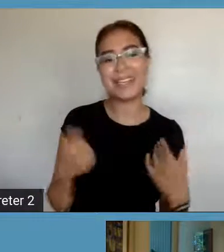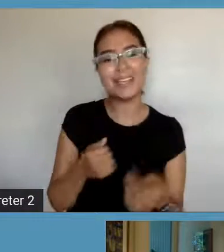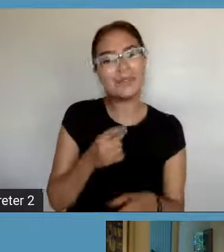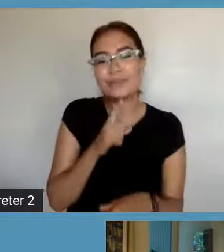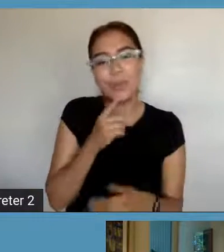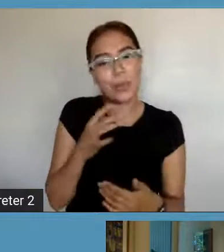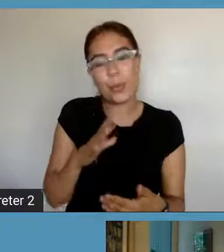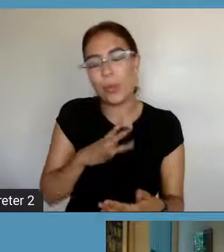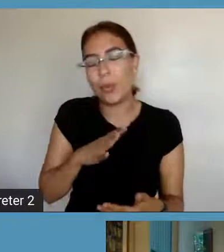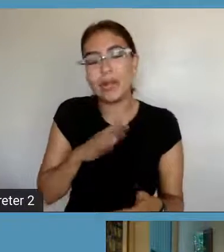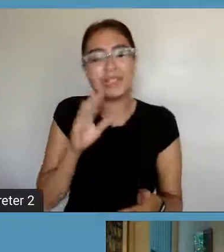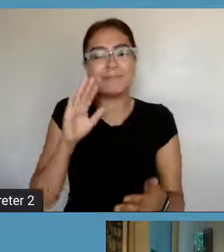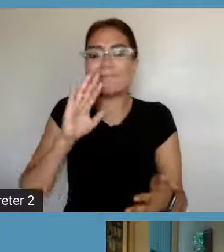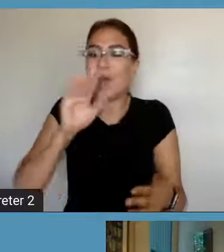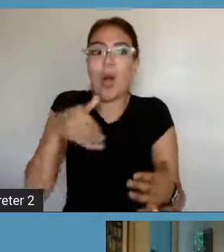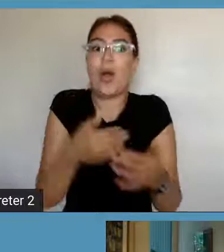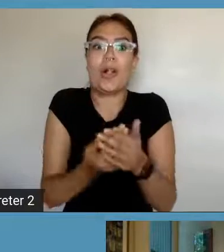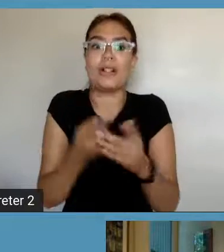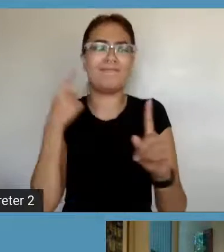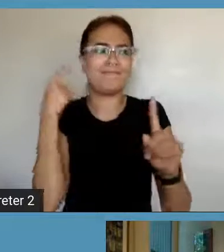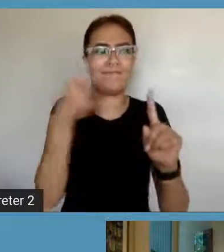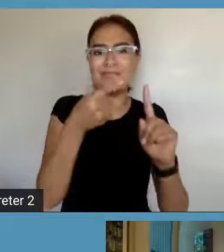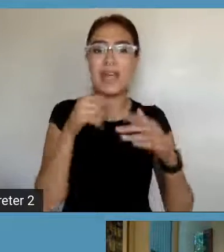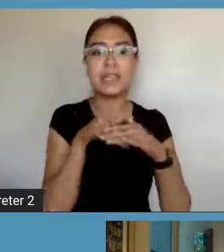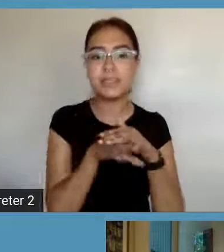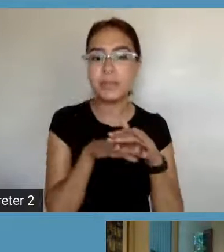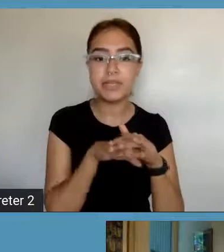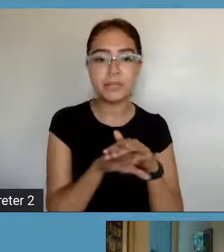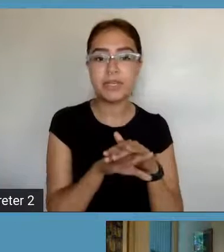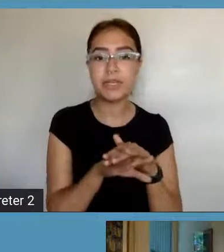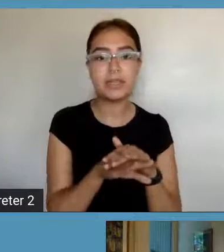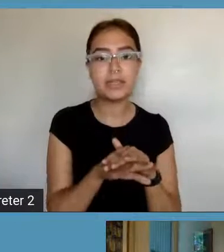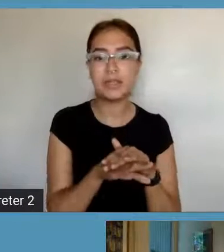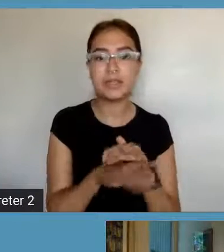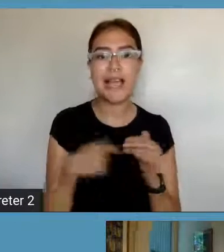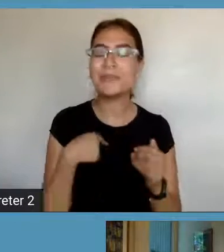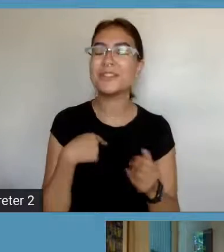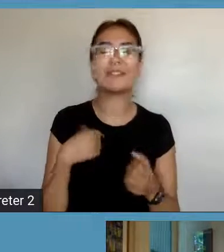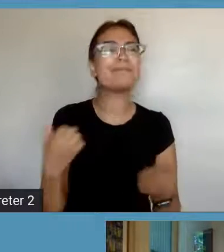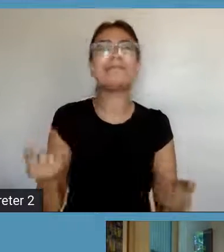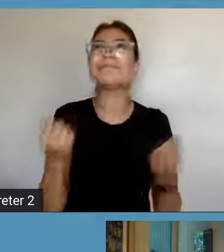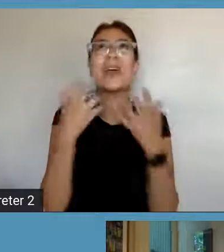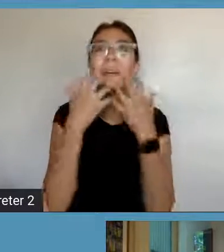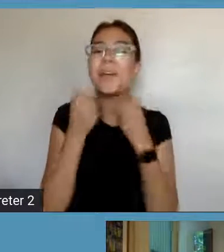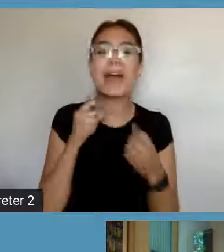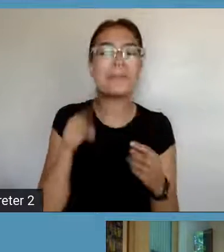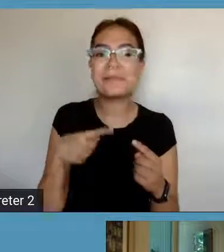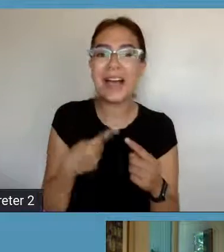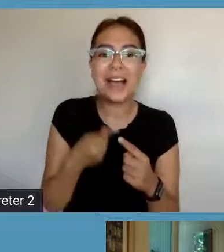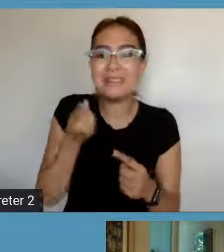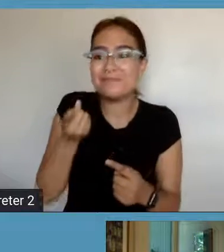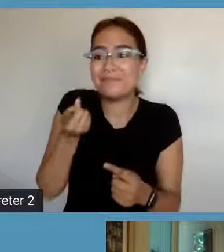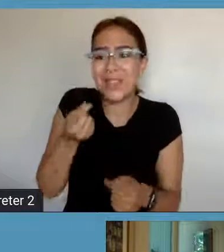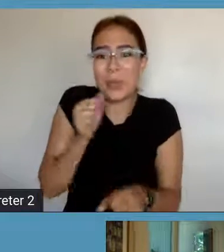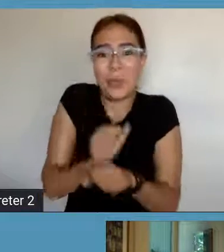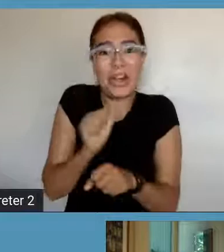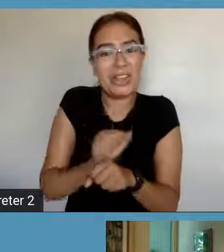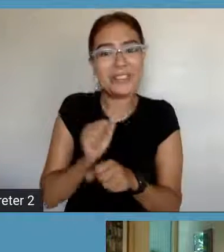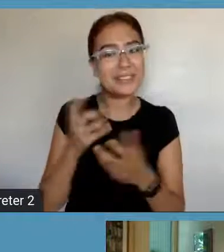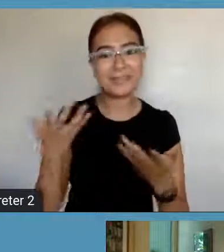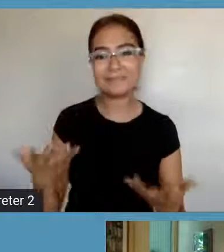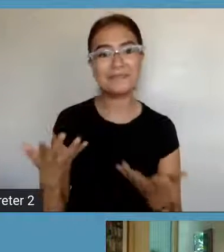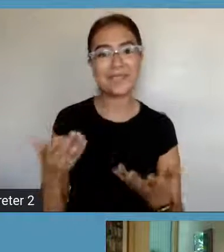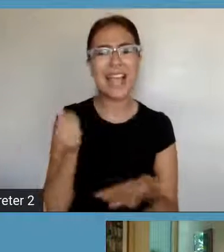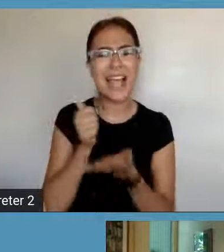So it's again, like, the work, I'm so passionate about this work. I'm so passionate about, you know, just